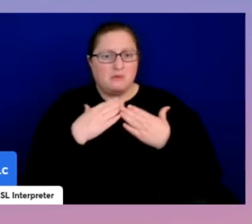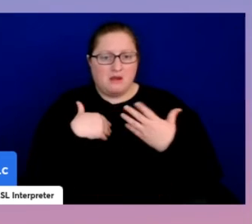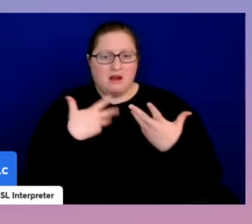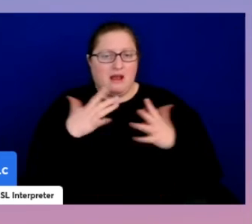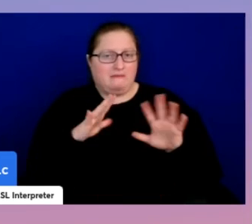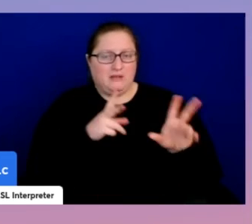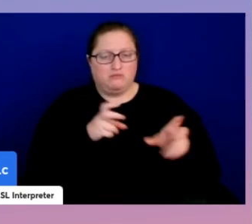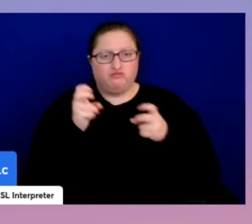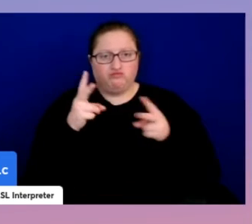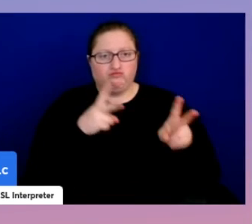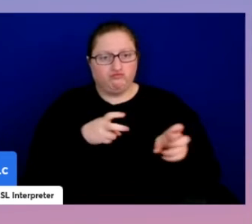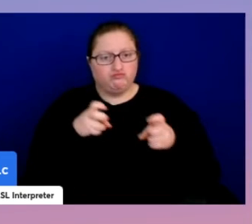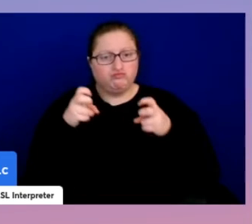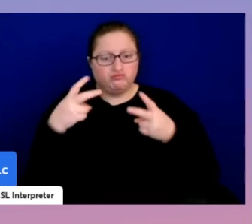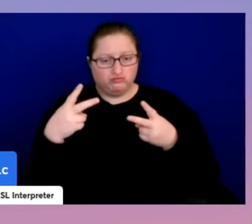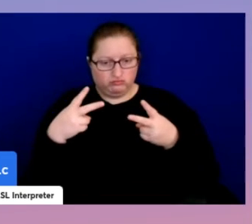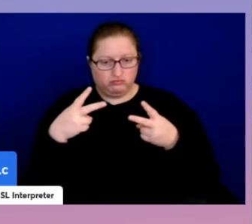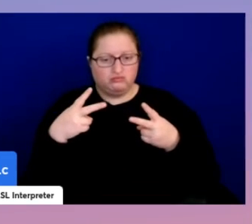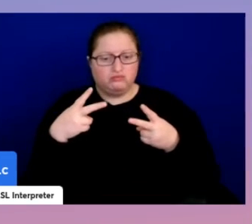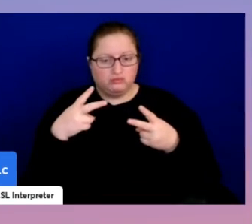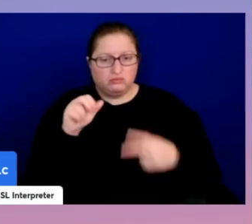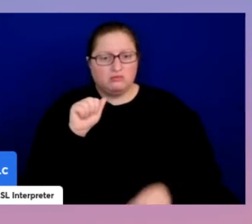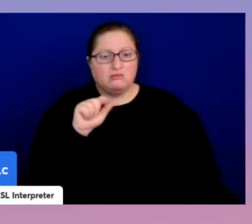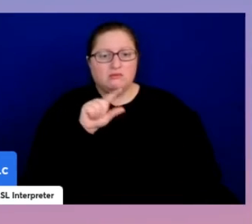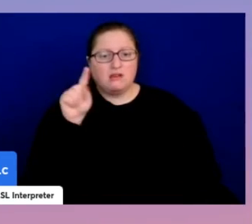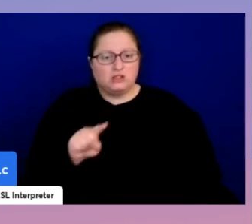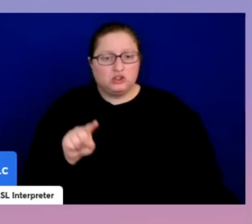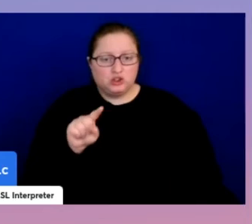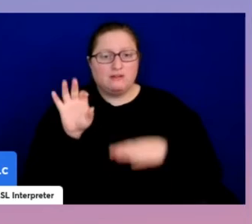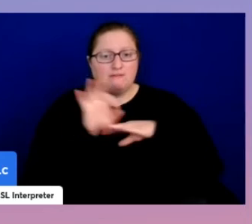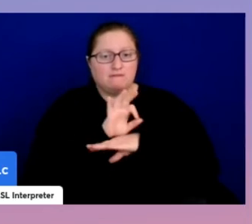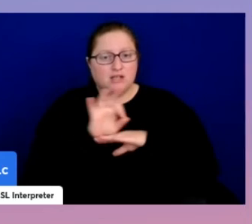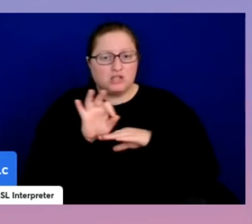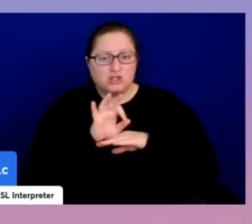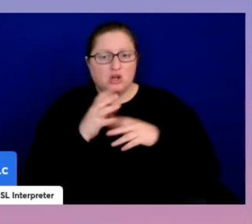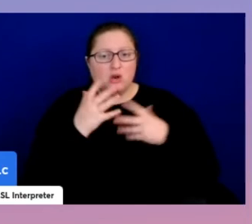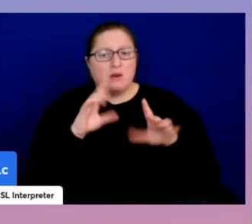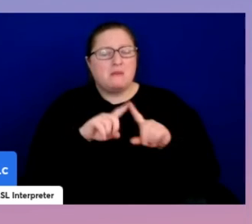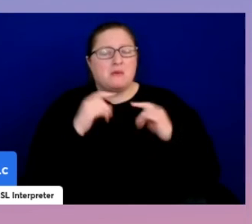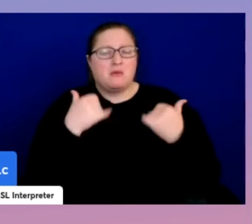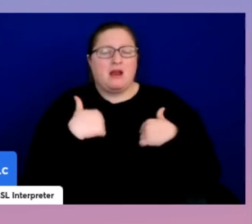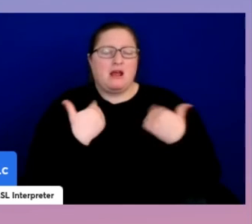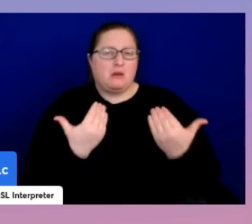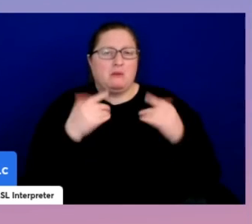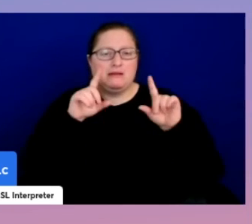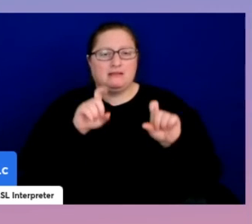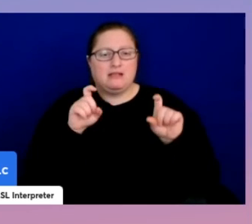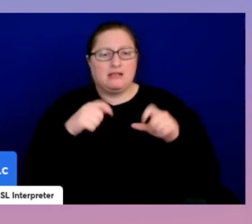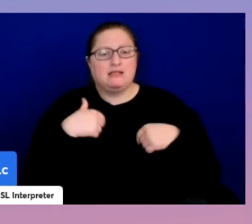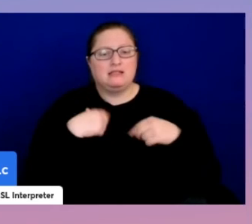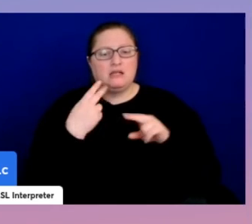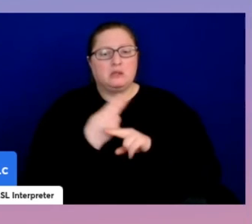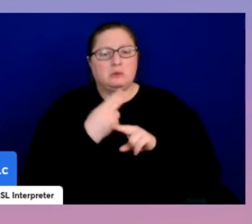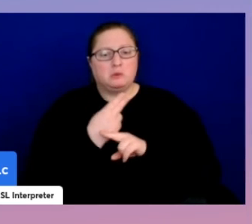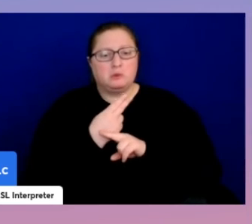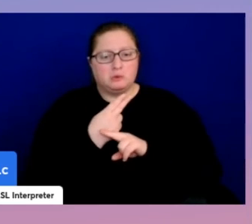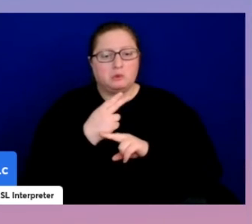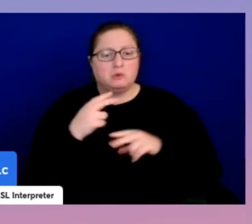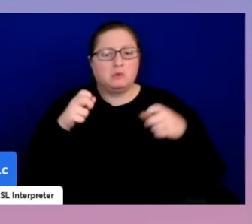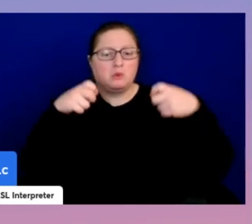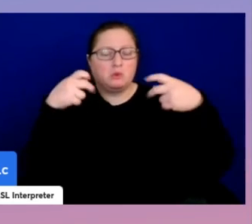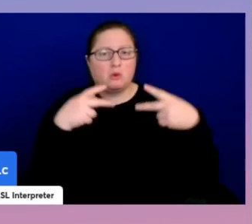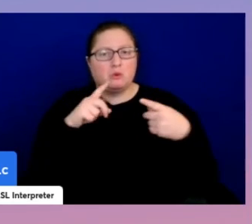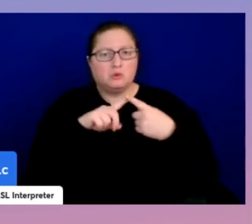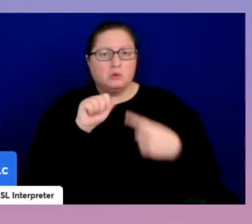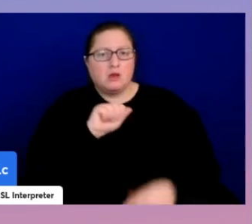So I prepare the Azure function already, but right now I just test by use the call the two Azure